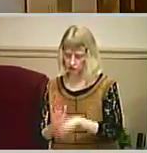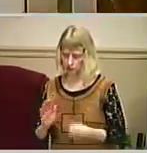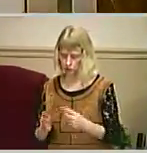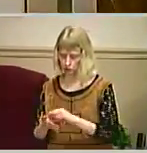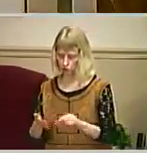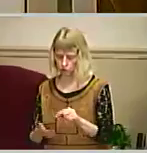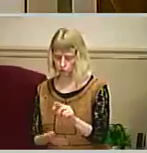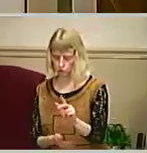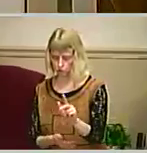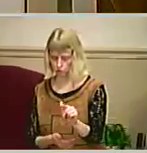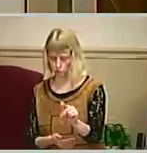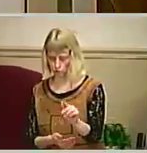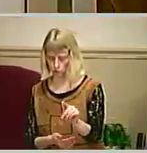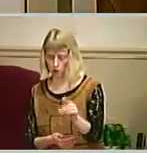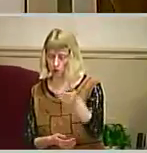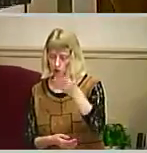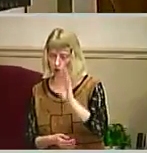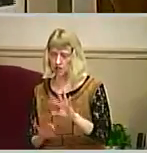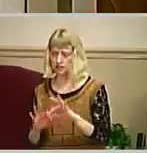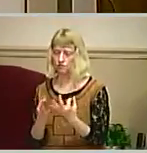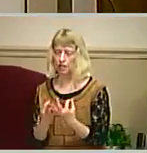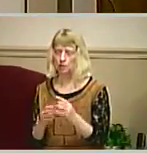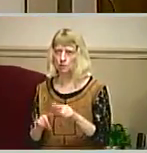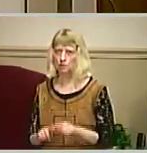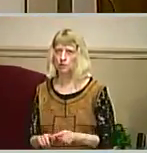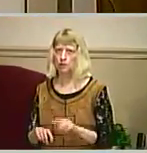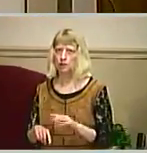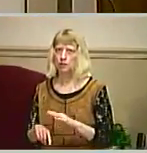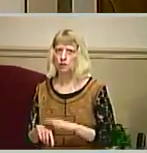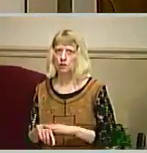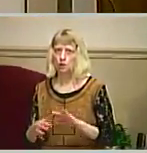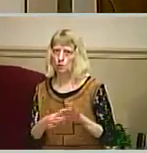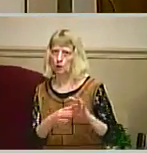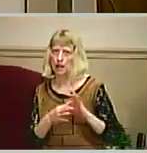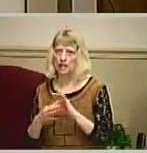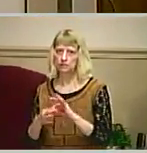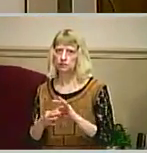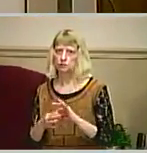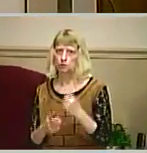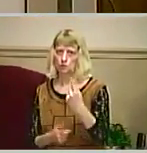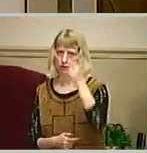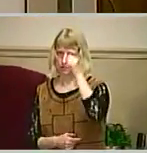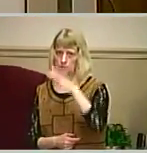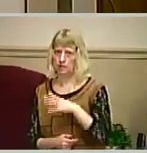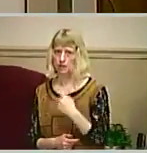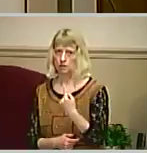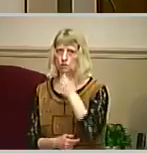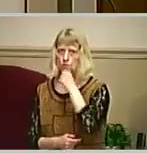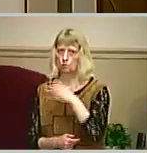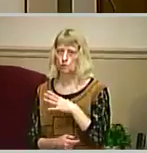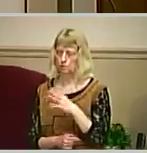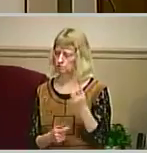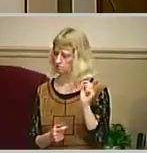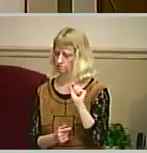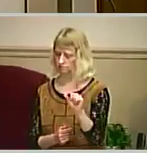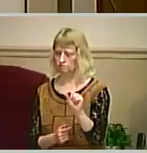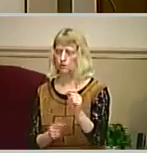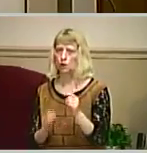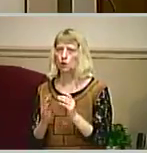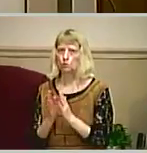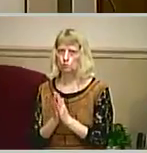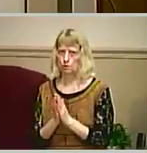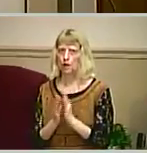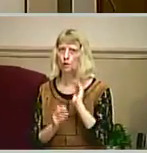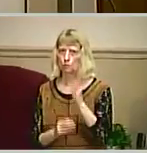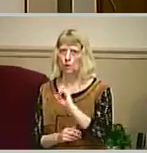verse 24, God's family is based upon the relationship between a man and a woman only. Let's pray that